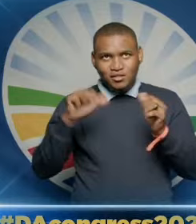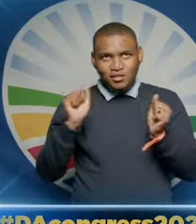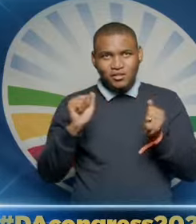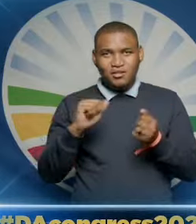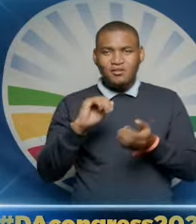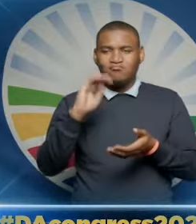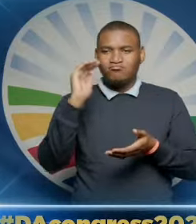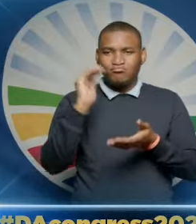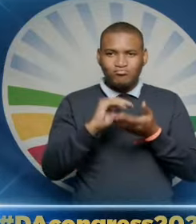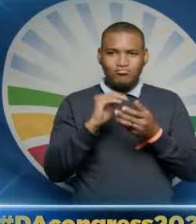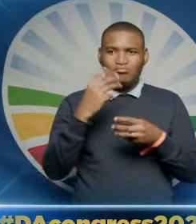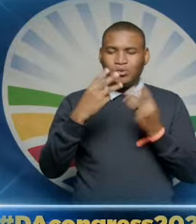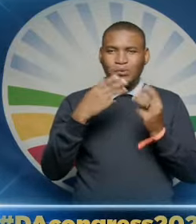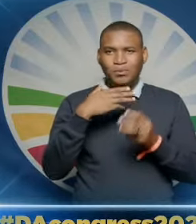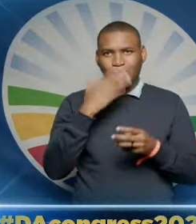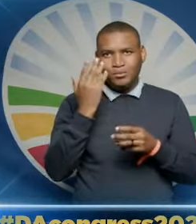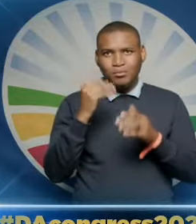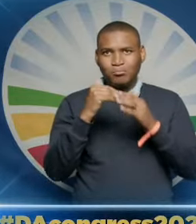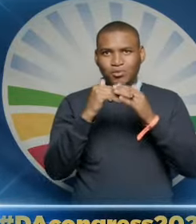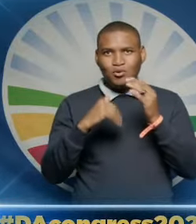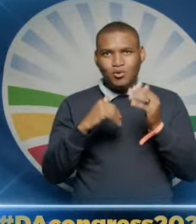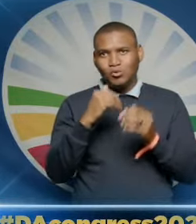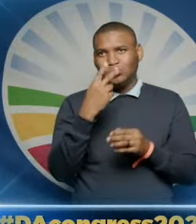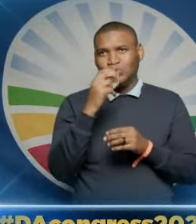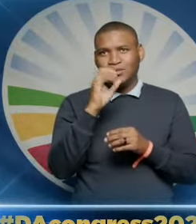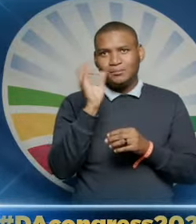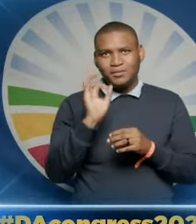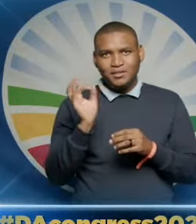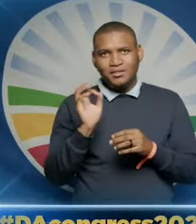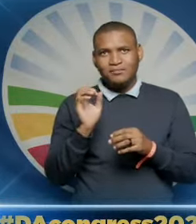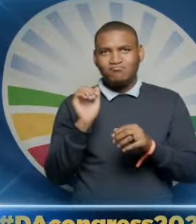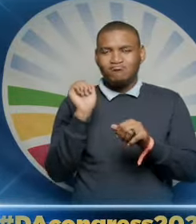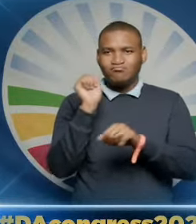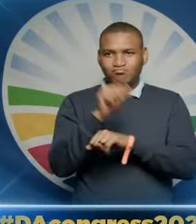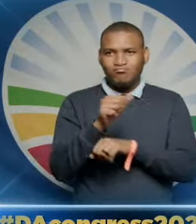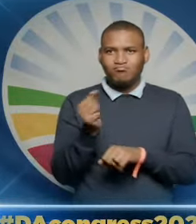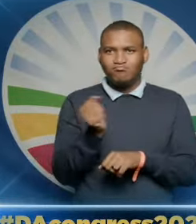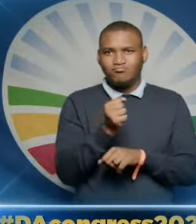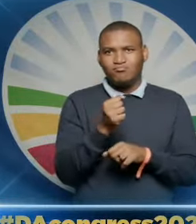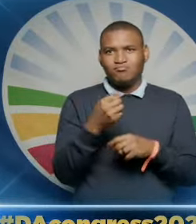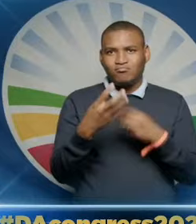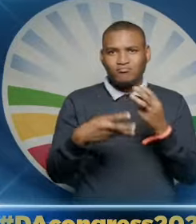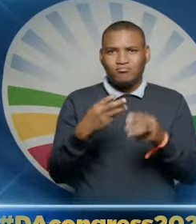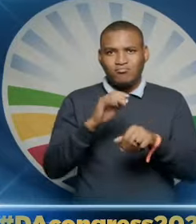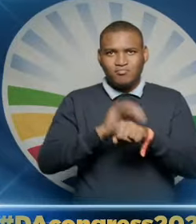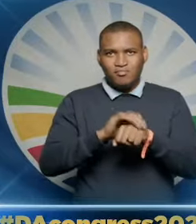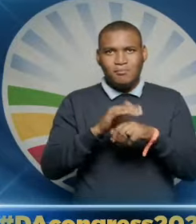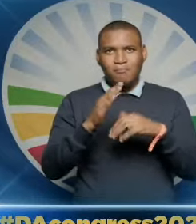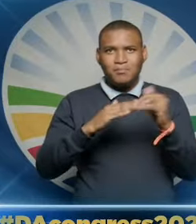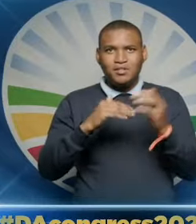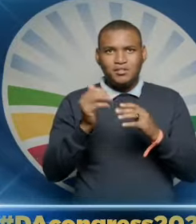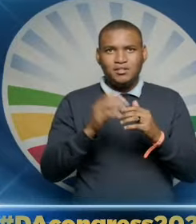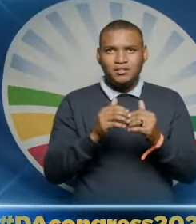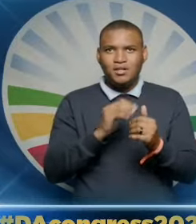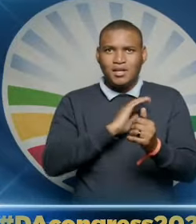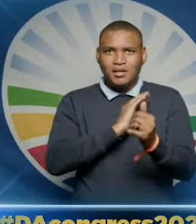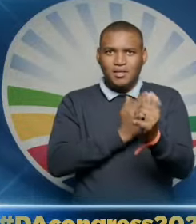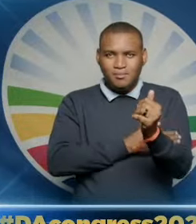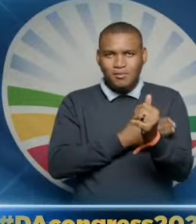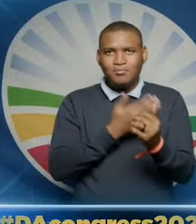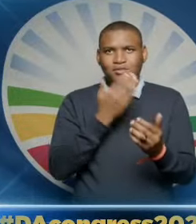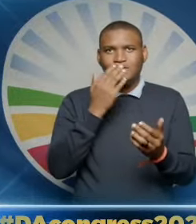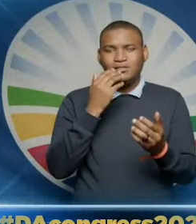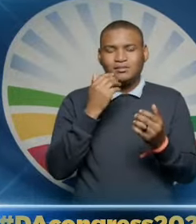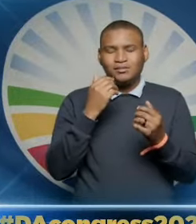reducing unemployment below 20%, defeating cadre deployment and building a capable state, halving